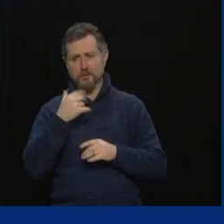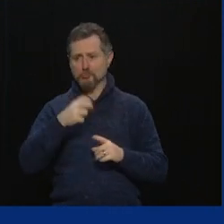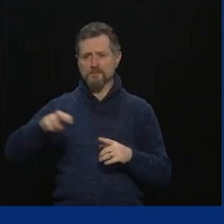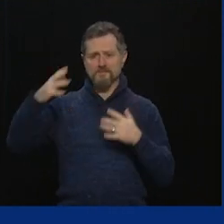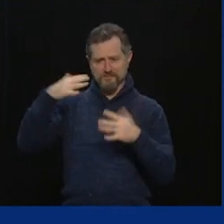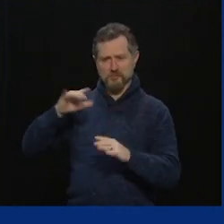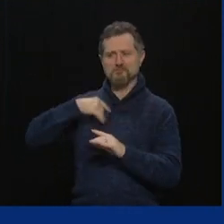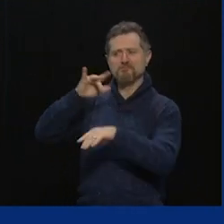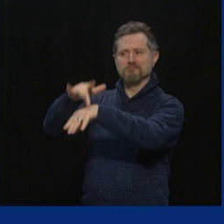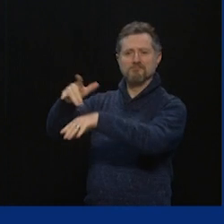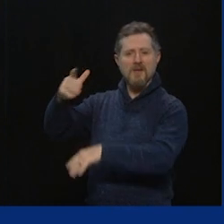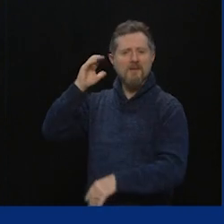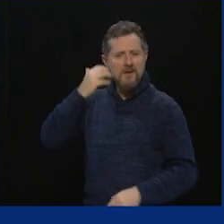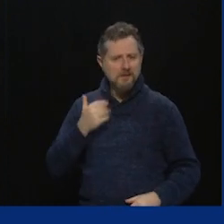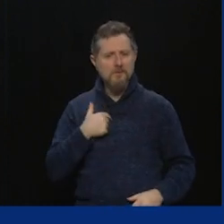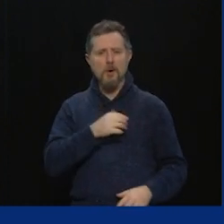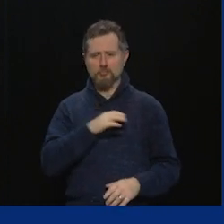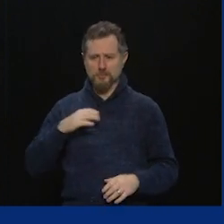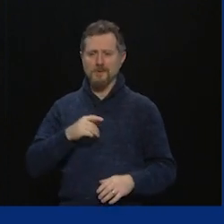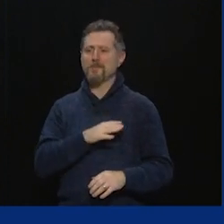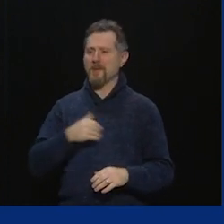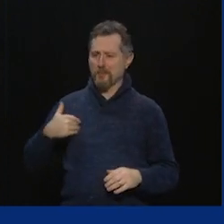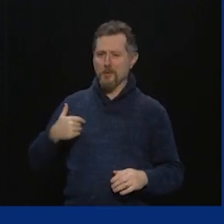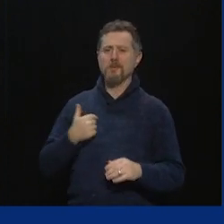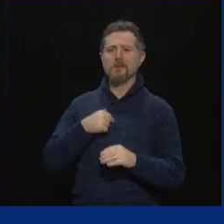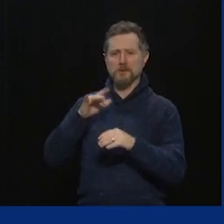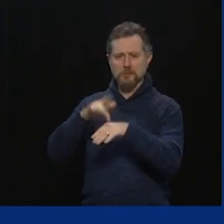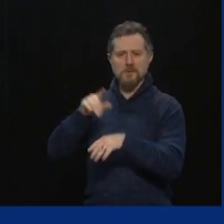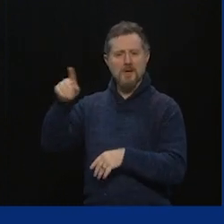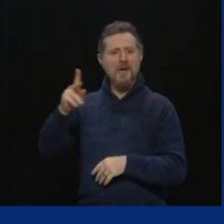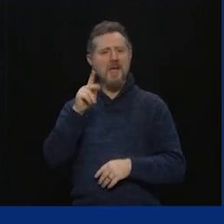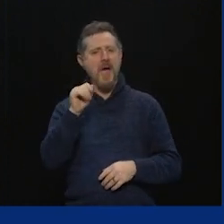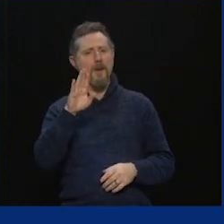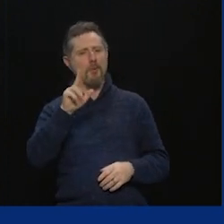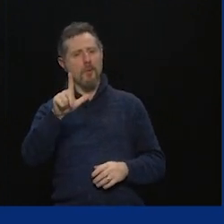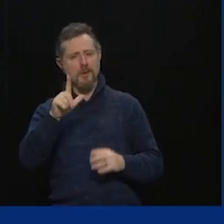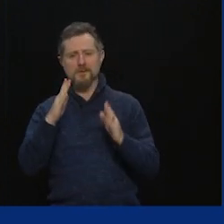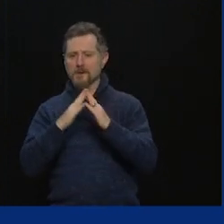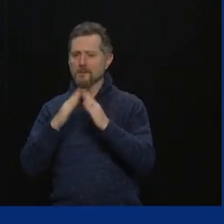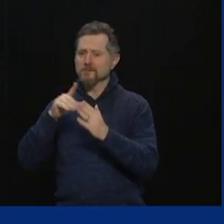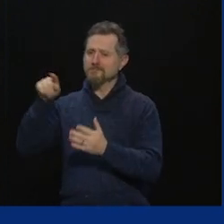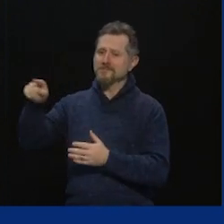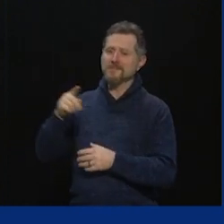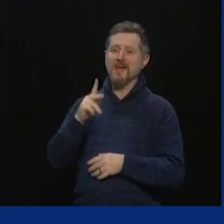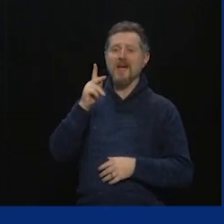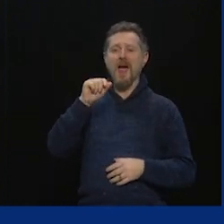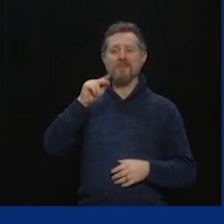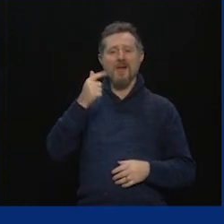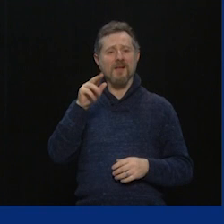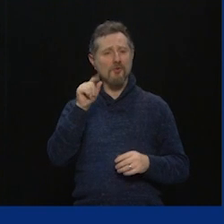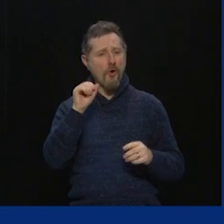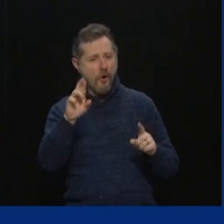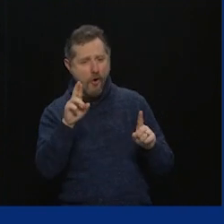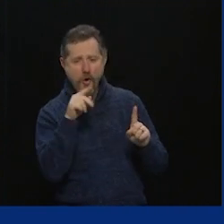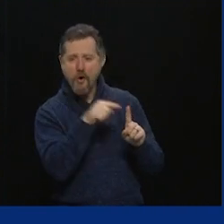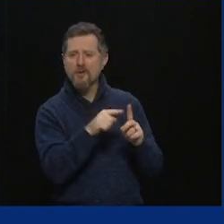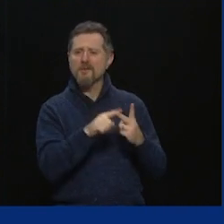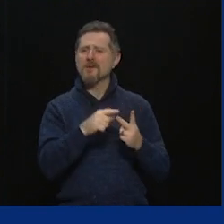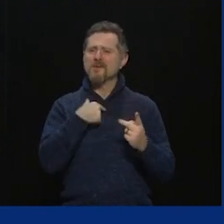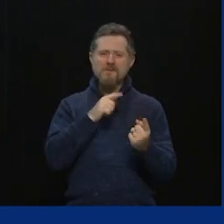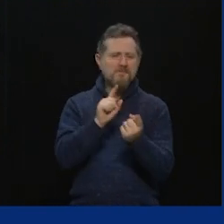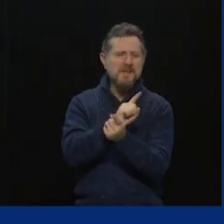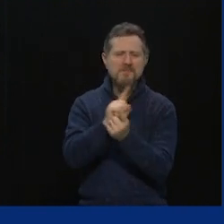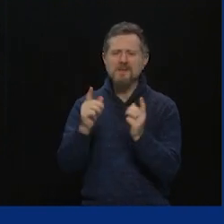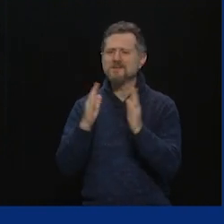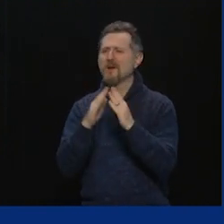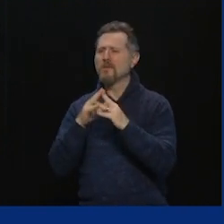with members of Congress. I went to Kabul. I went to Kandahar. I went to Helmand Province. And we met people not just on the bases